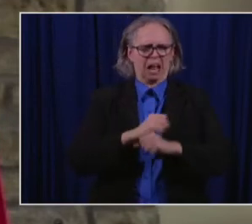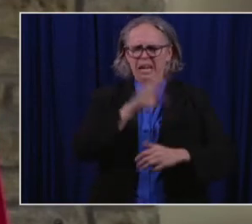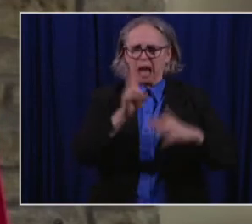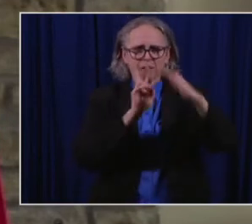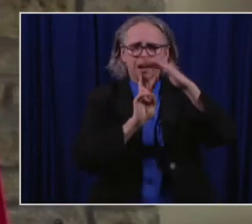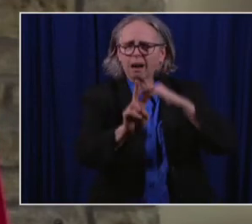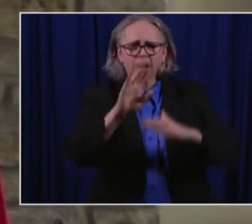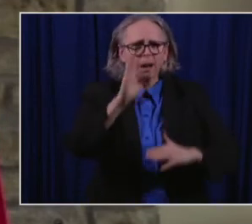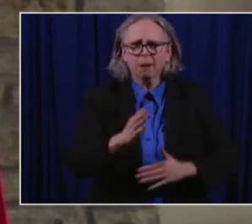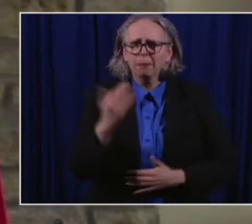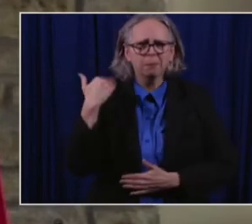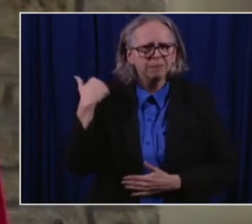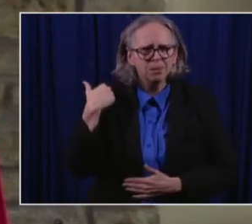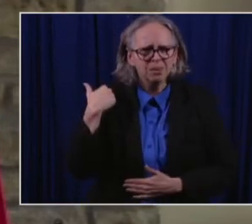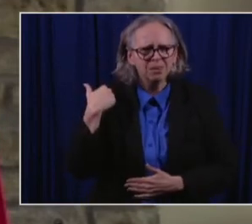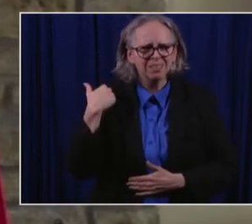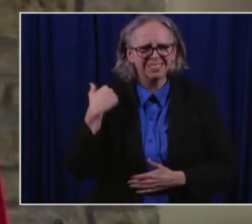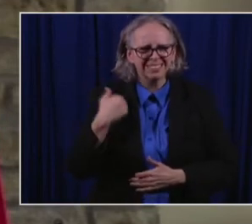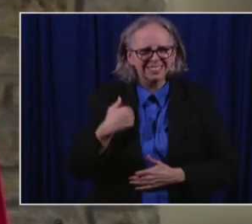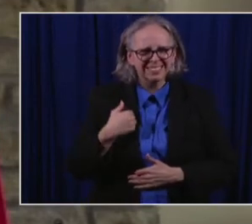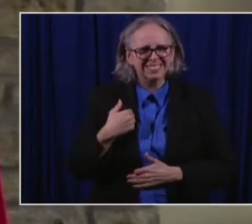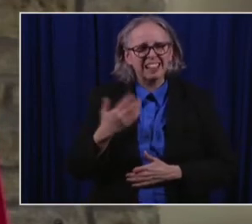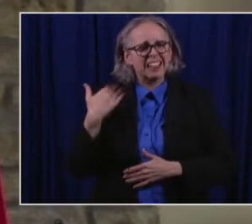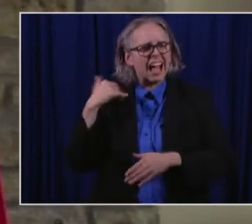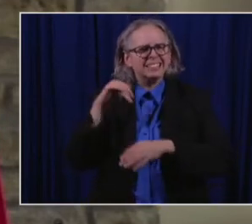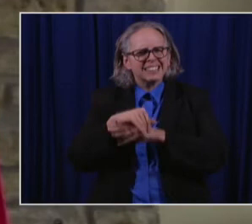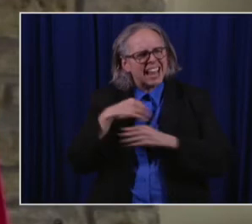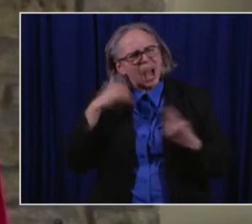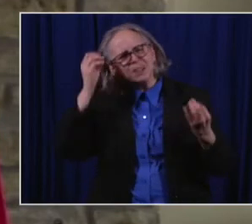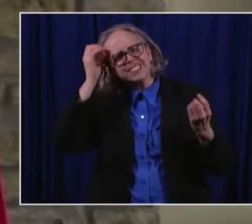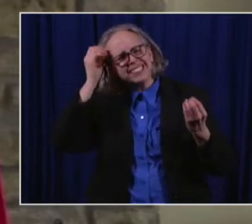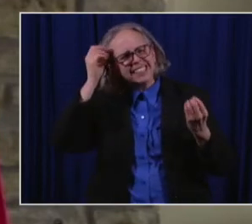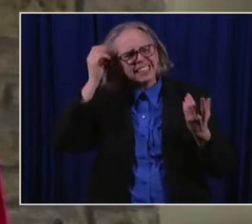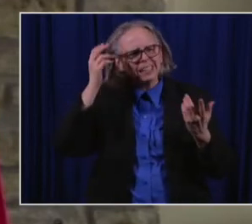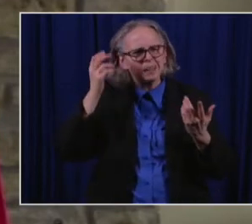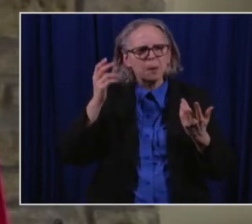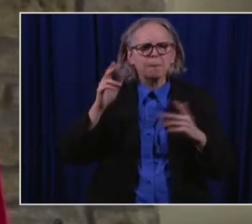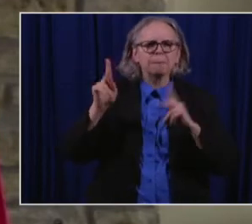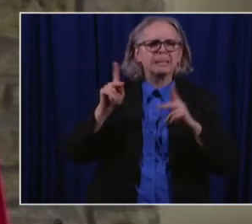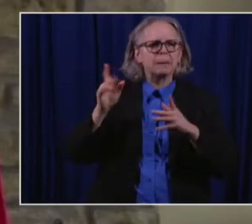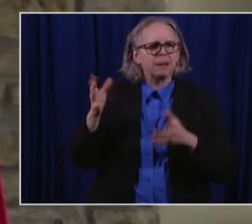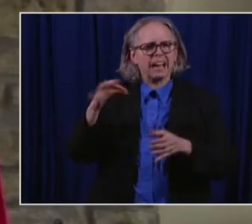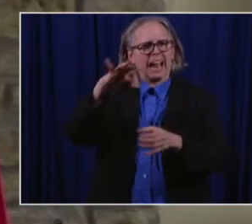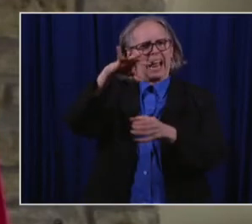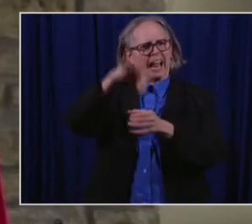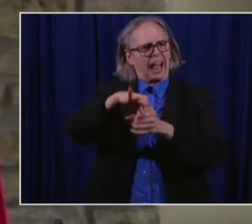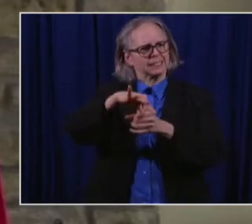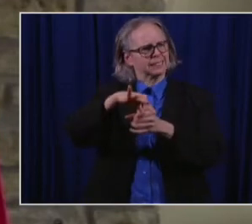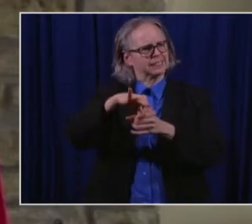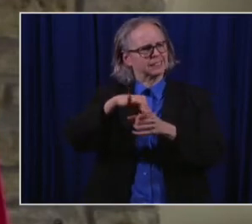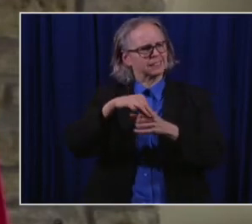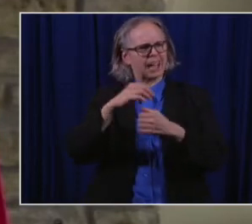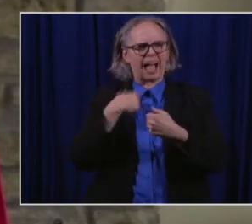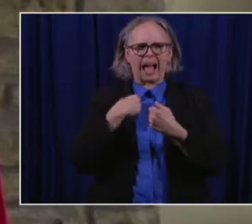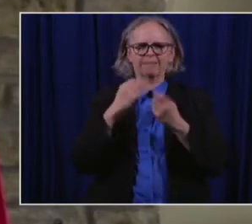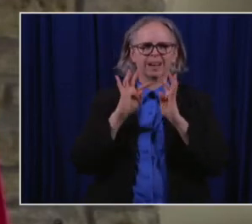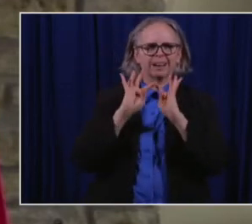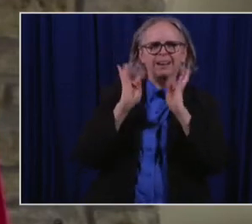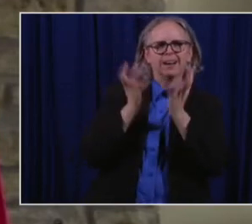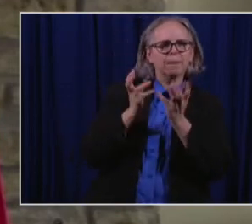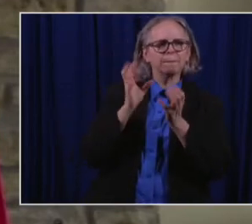thinking last night, once you're elected, you go to a kind of a meeting with all governors